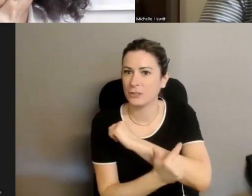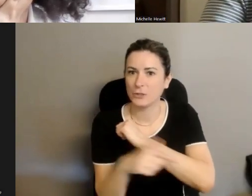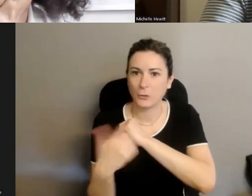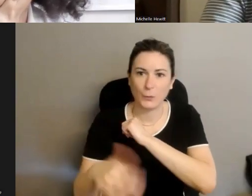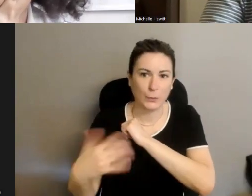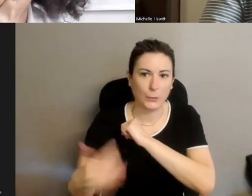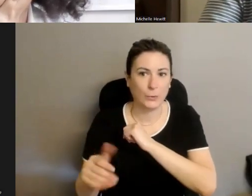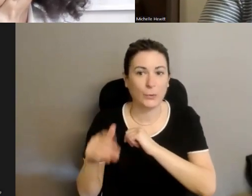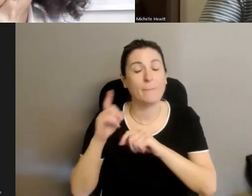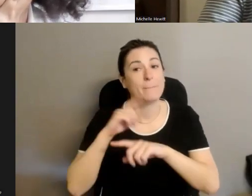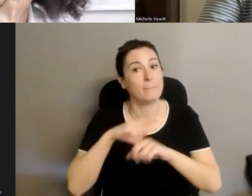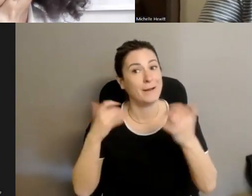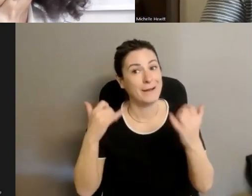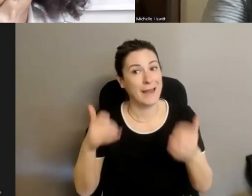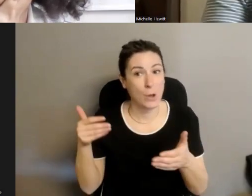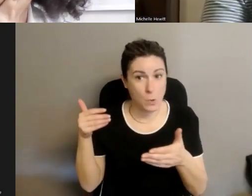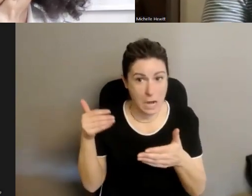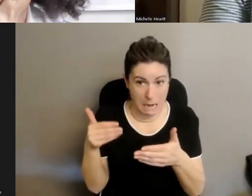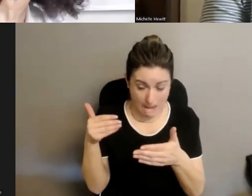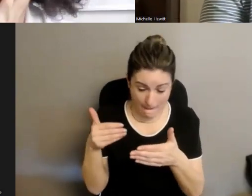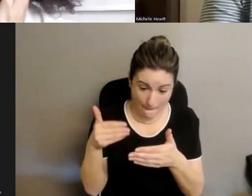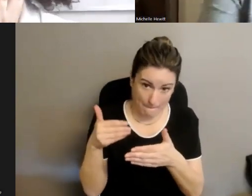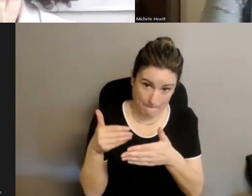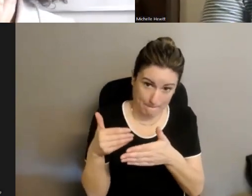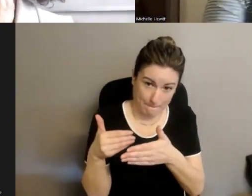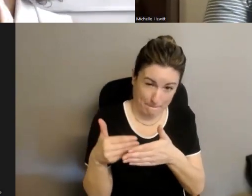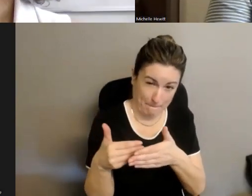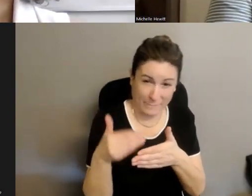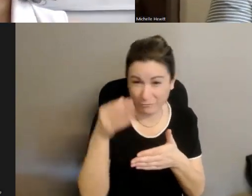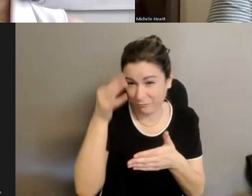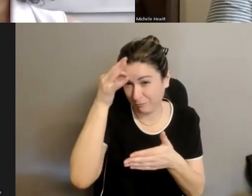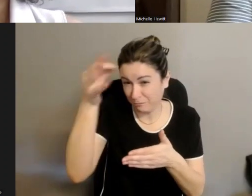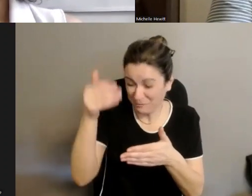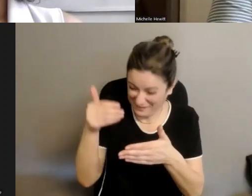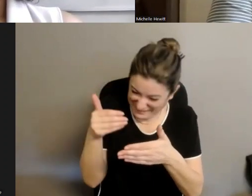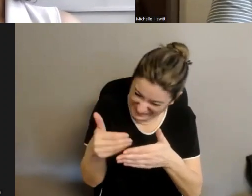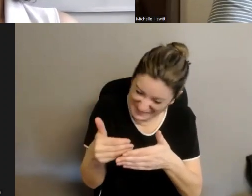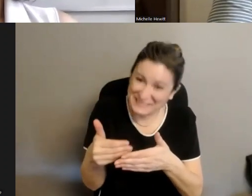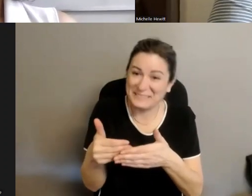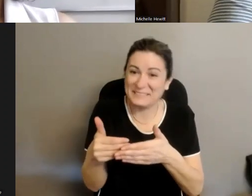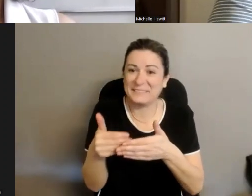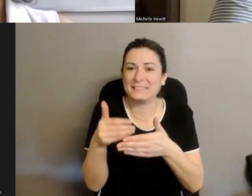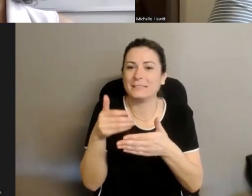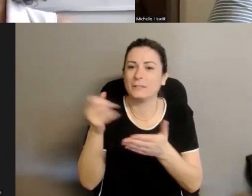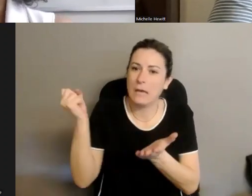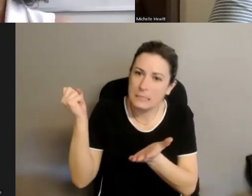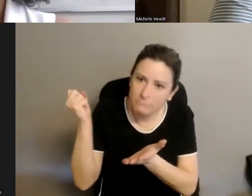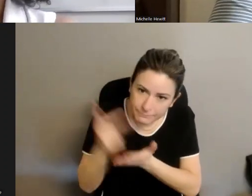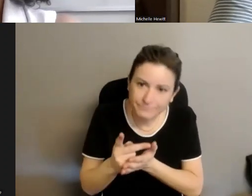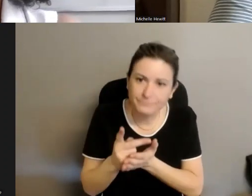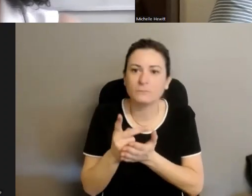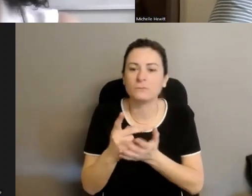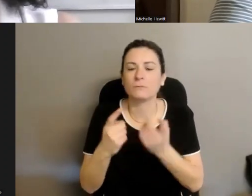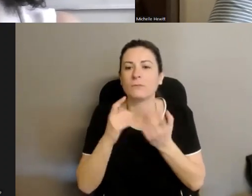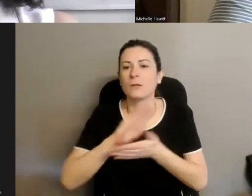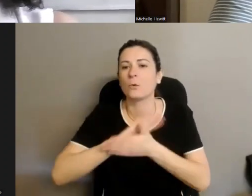close to it actually becoming a law that it's extremely,